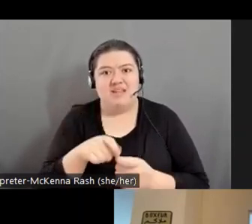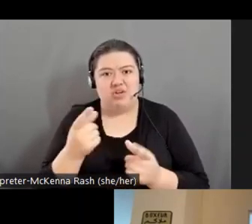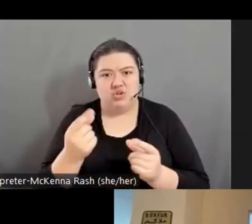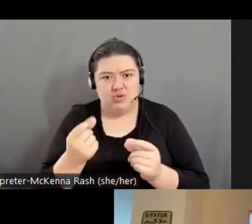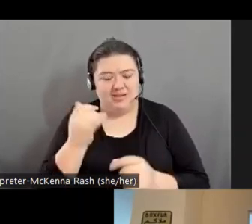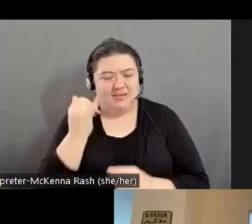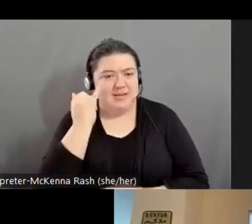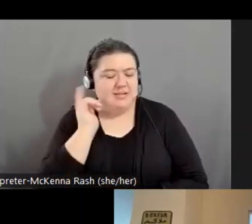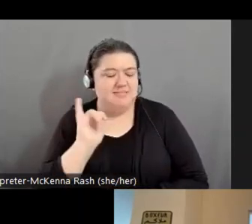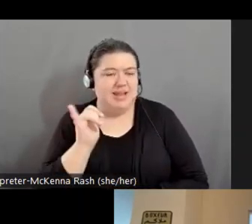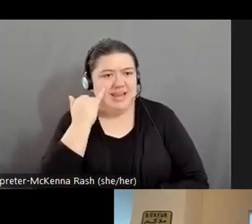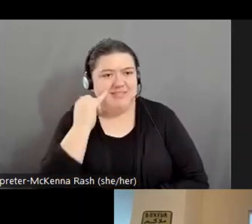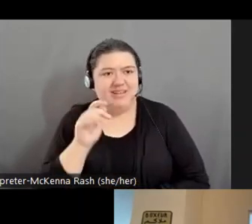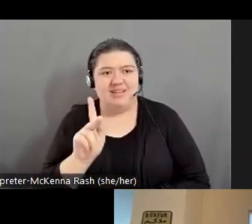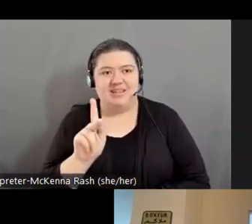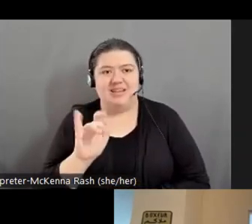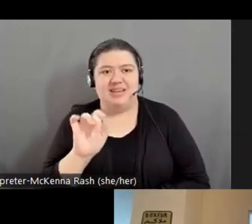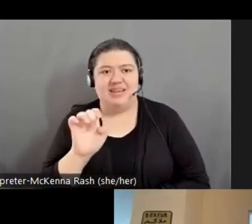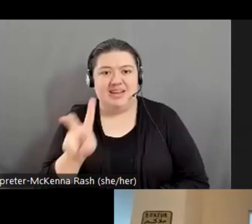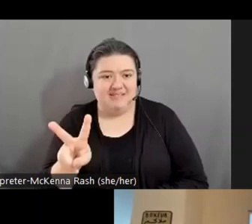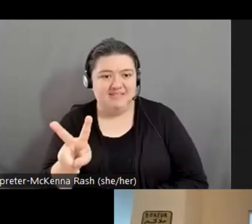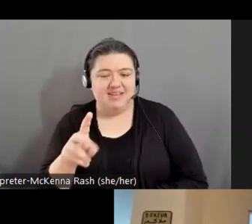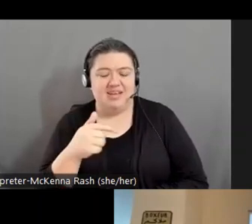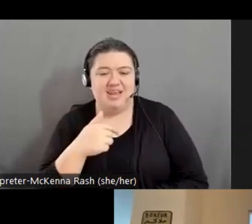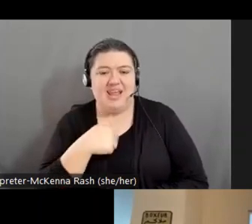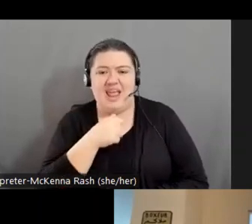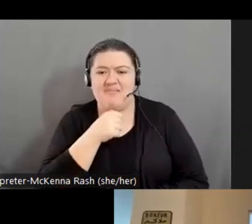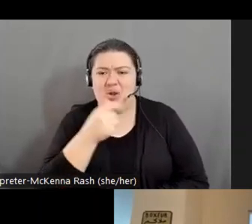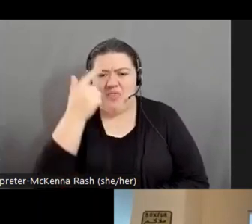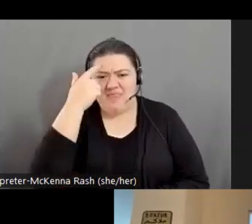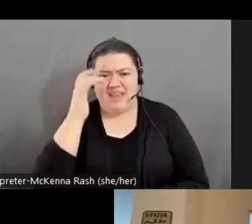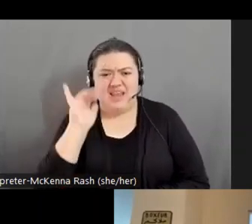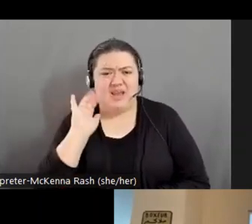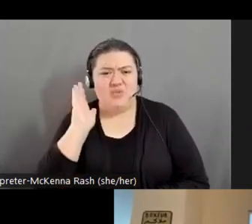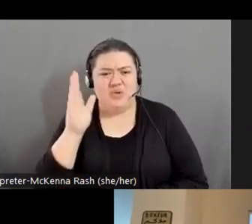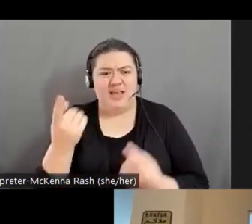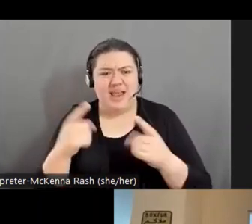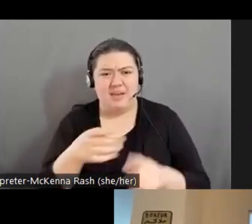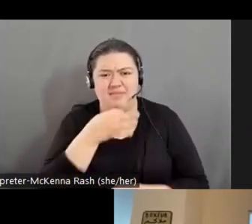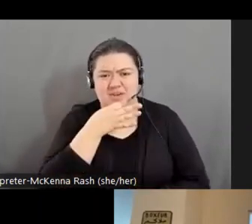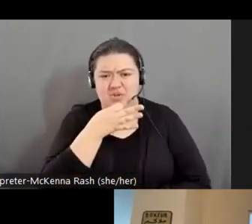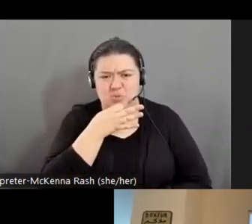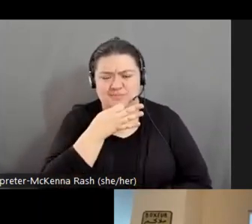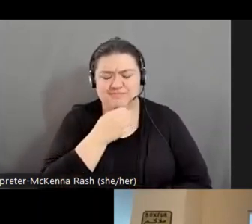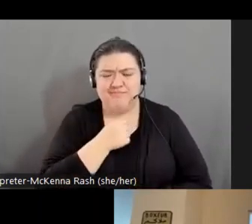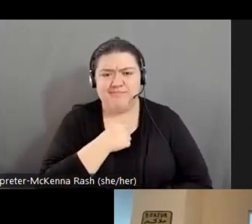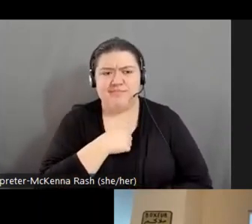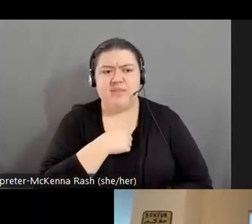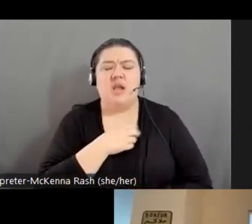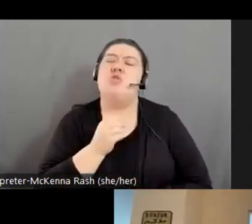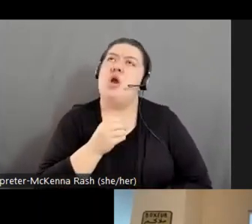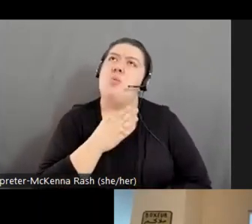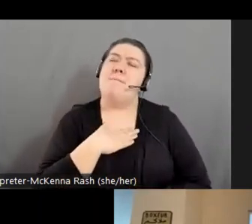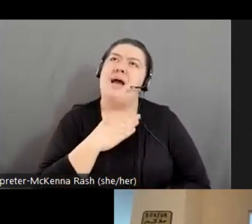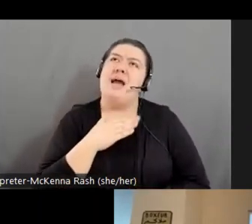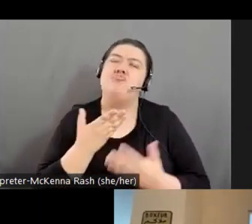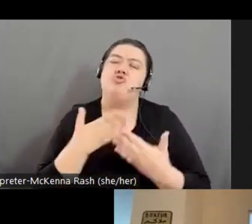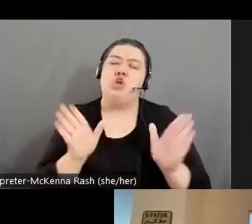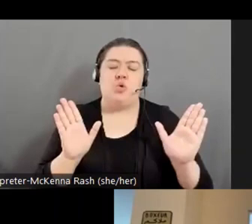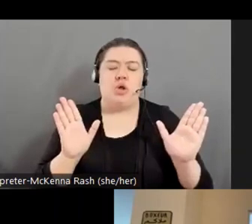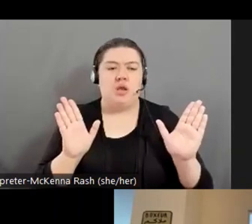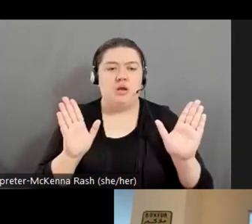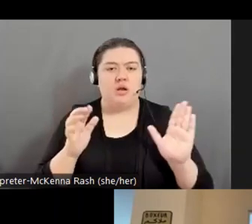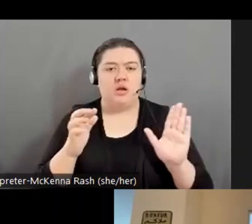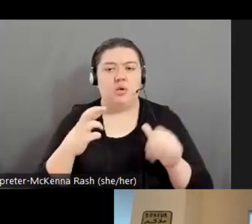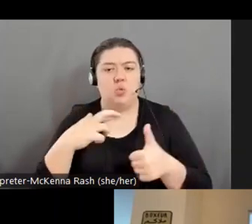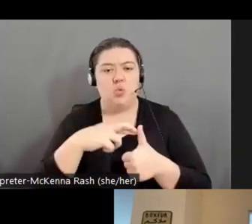Kiev, I wouldn't figure it's going to happen very soon, you know? Yeah. So my general like rule